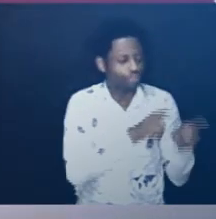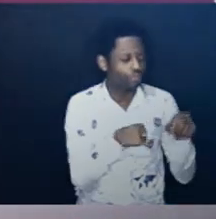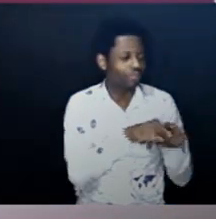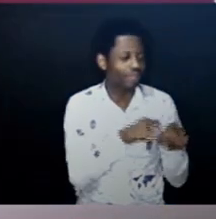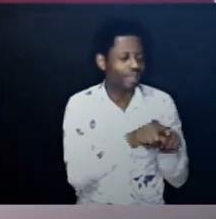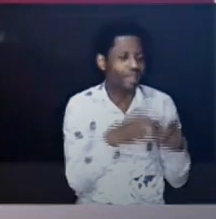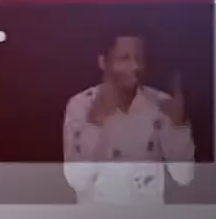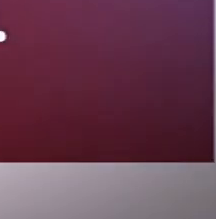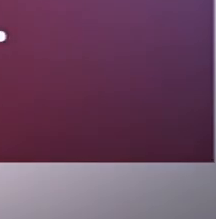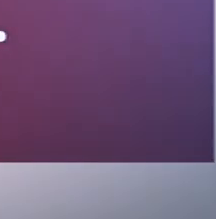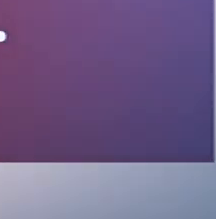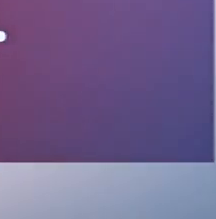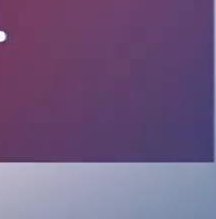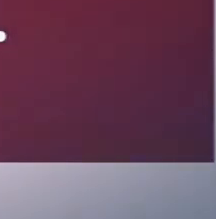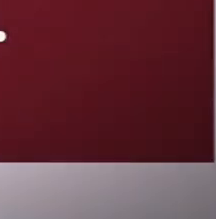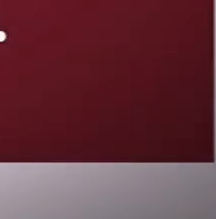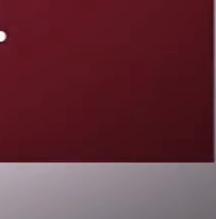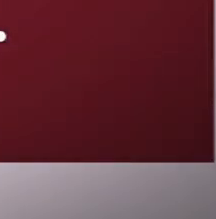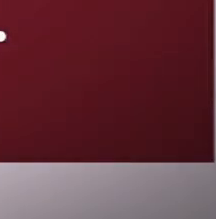Egypt.